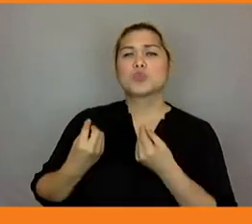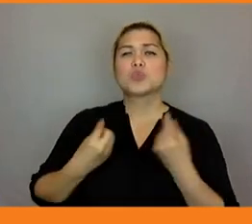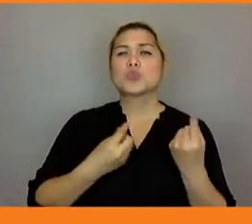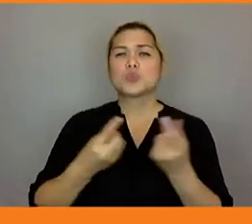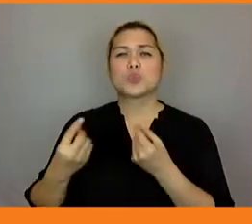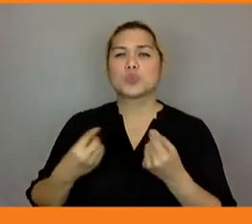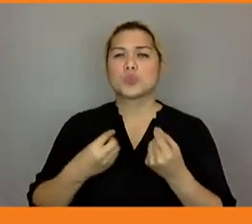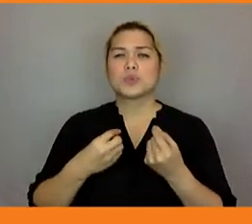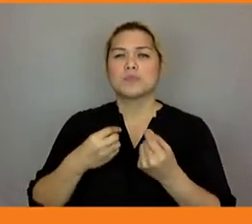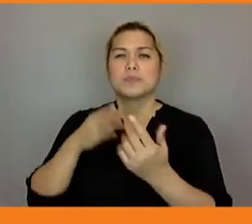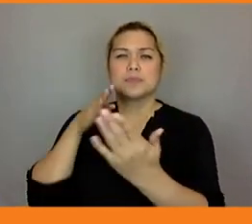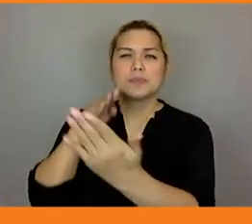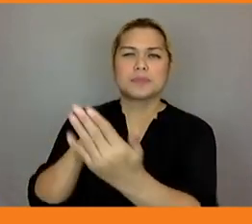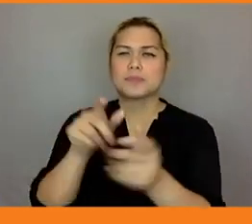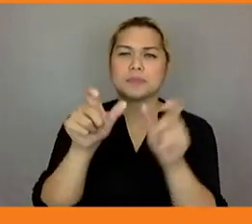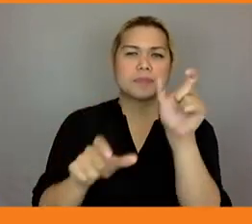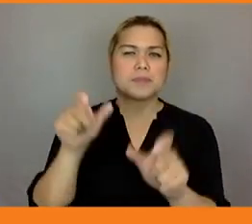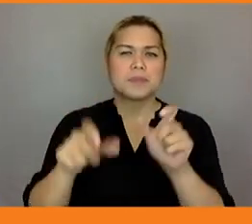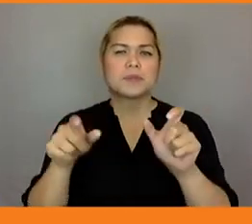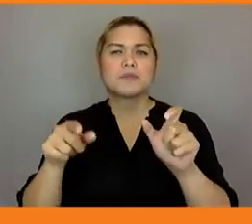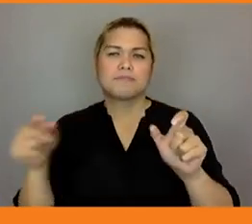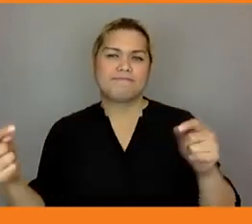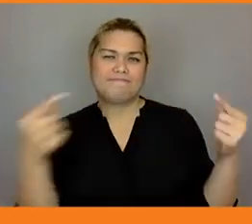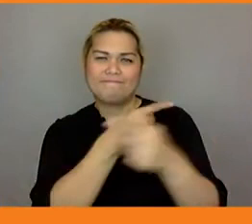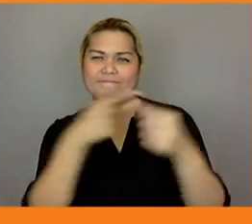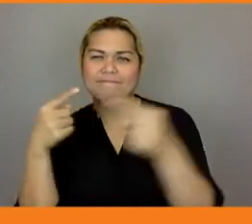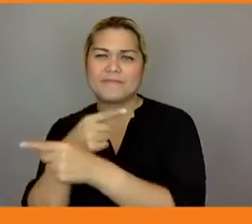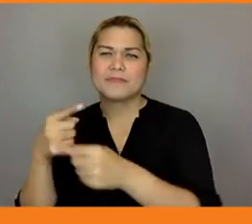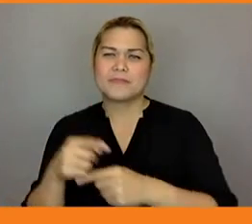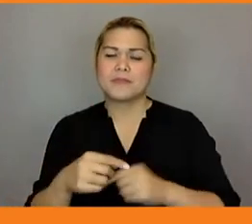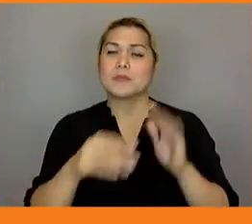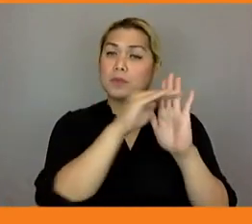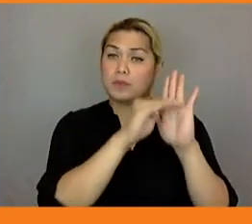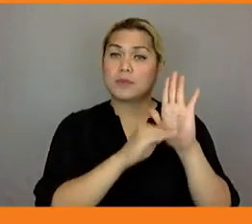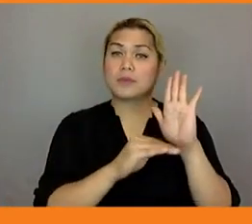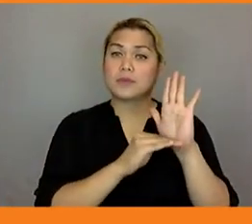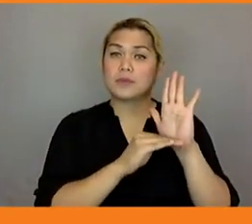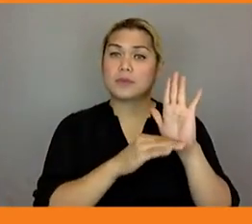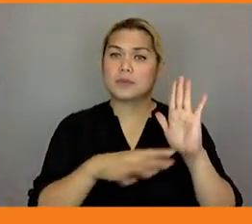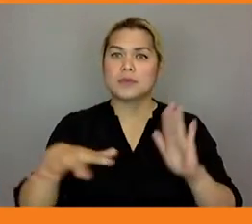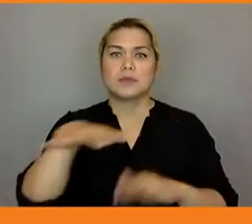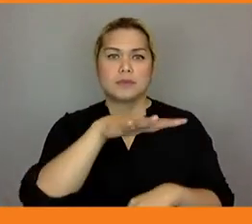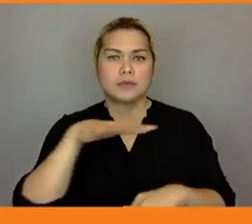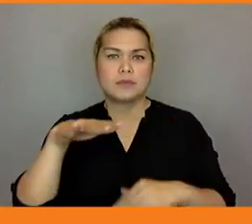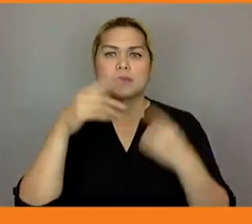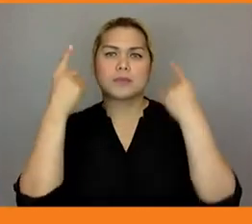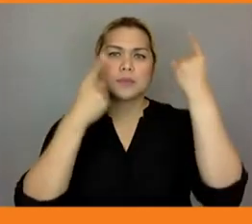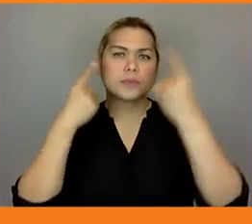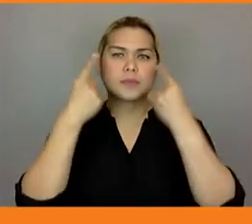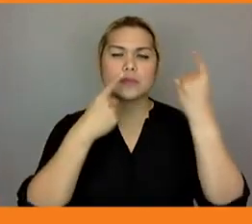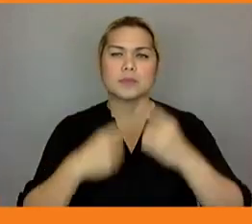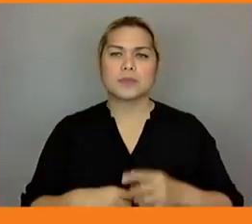the proposal safeguard policies? There's a concern about the closing of civic space for stakeholders to